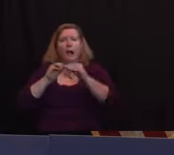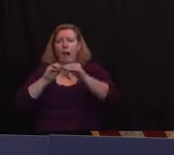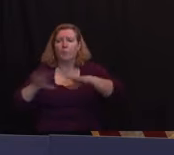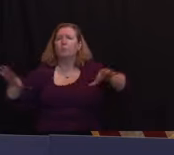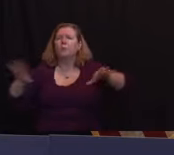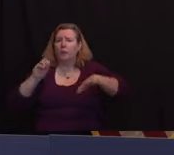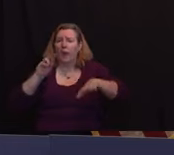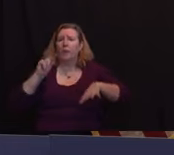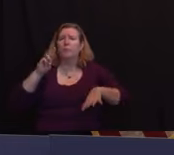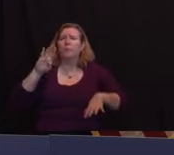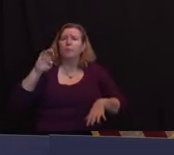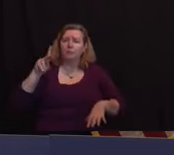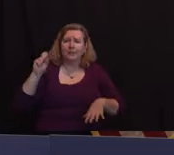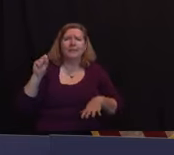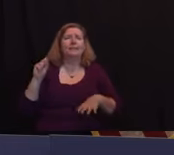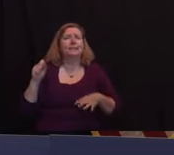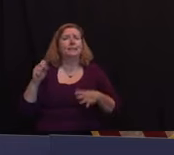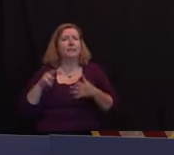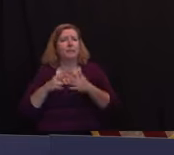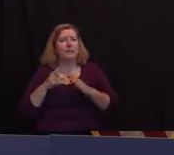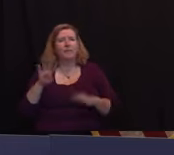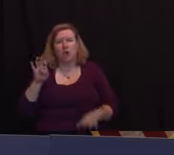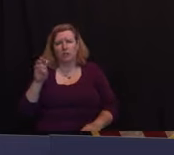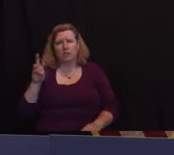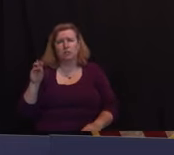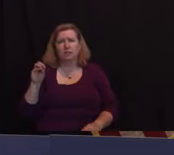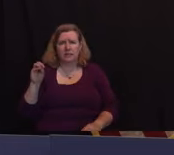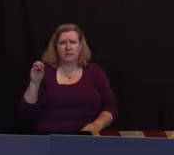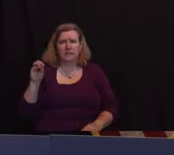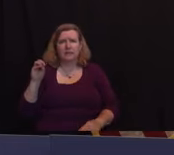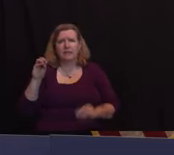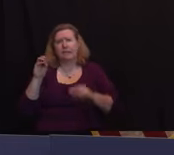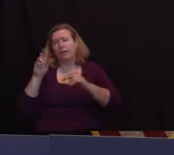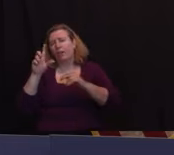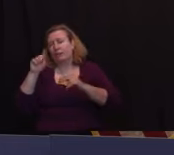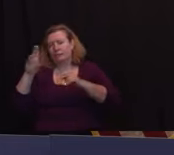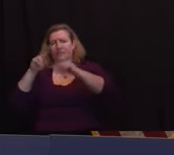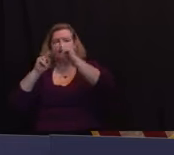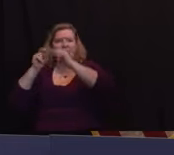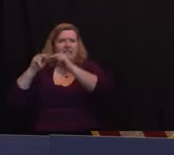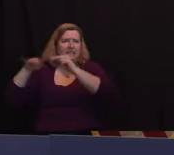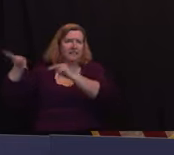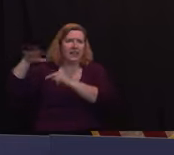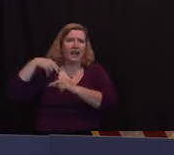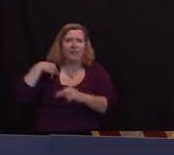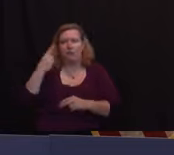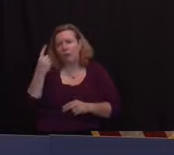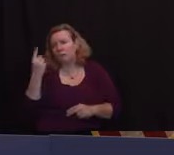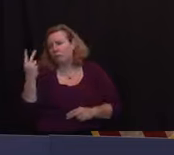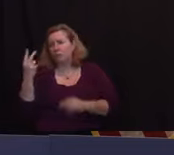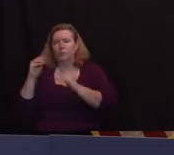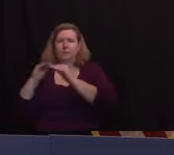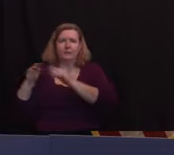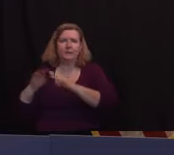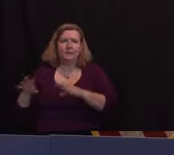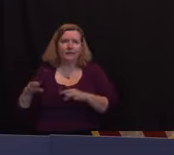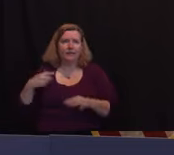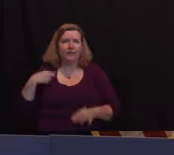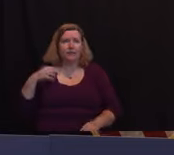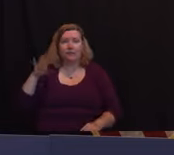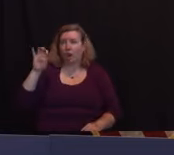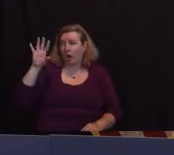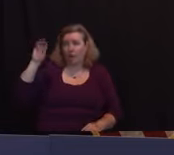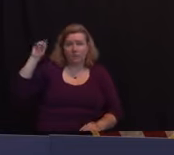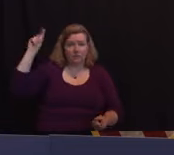or meaning 460 facilities with outbreaks. Today we're reporting 52. So 52